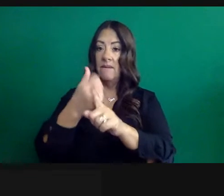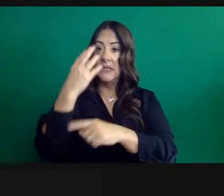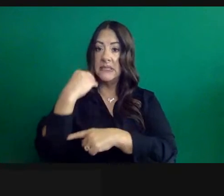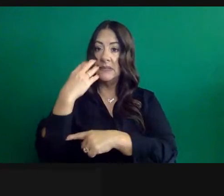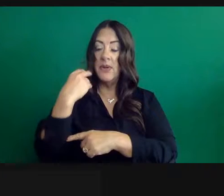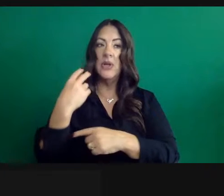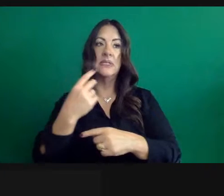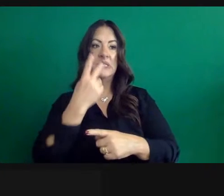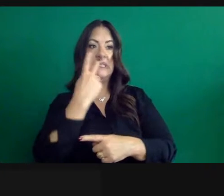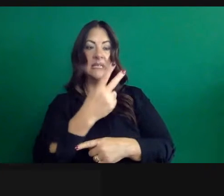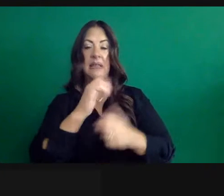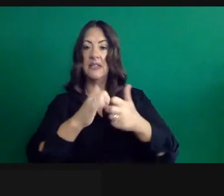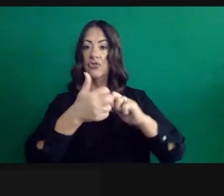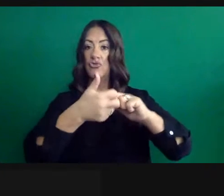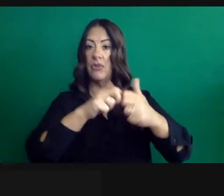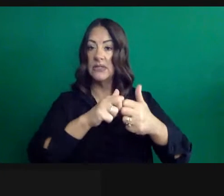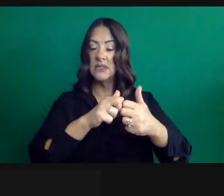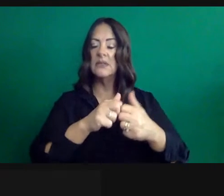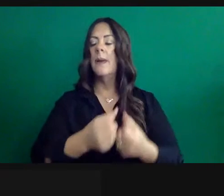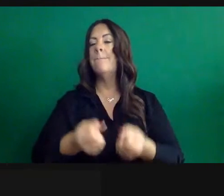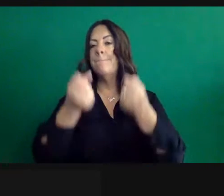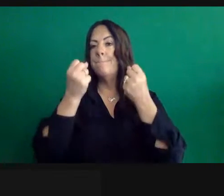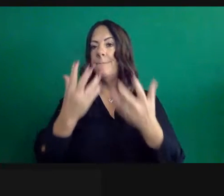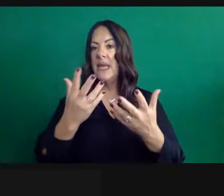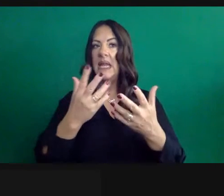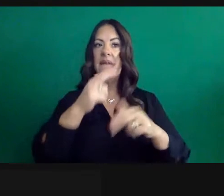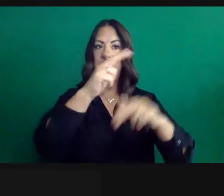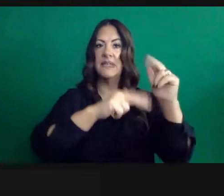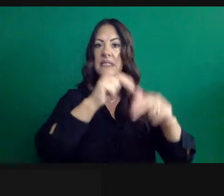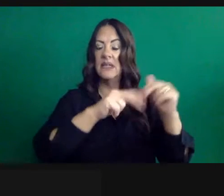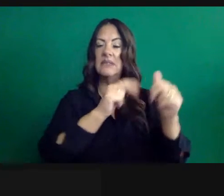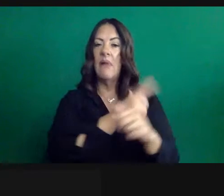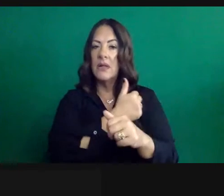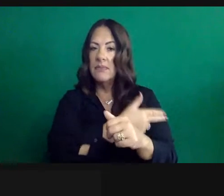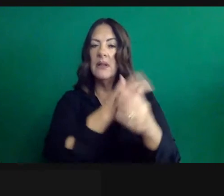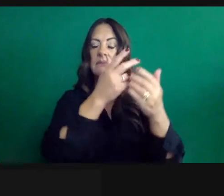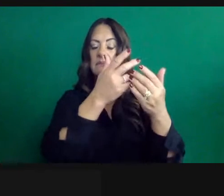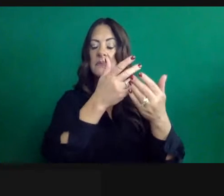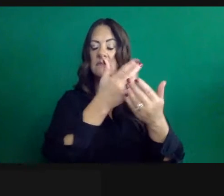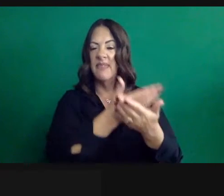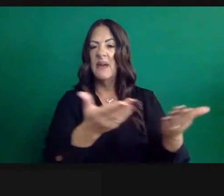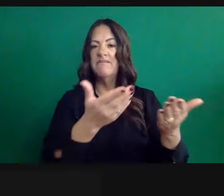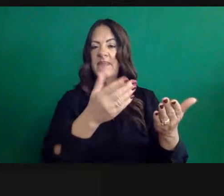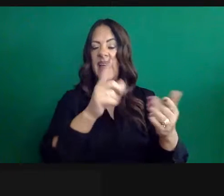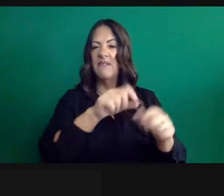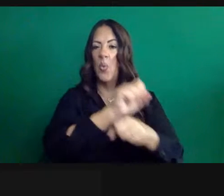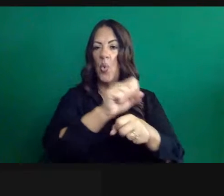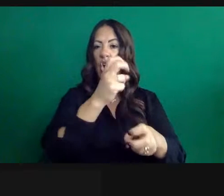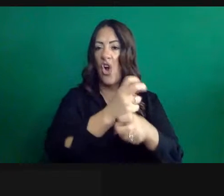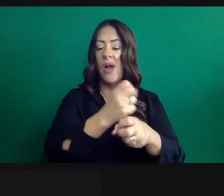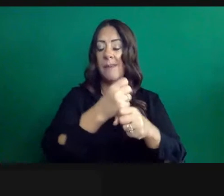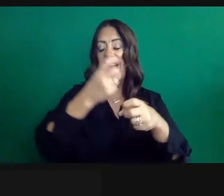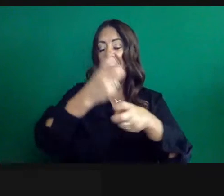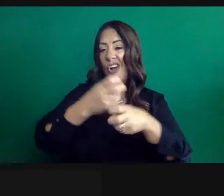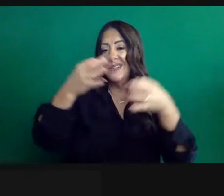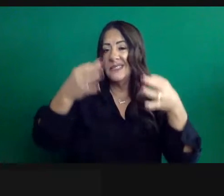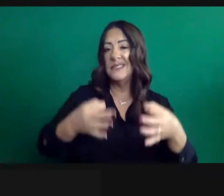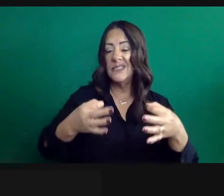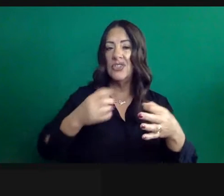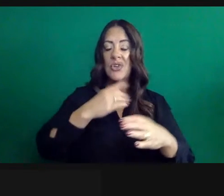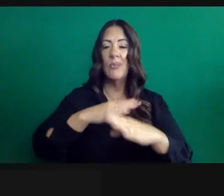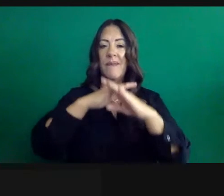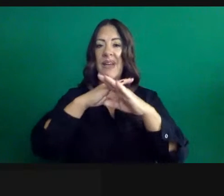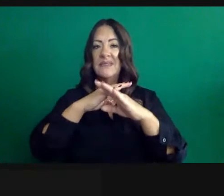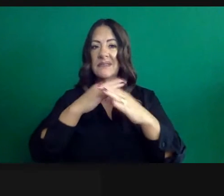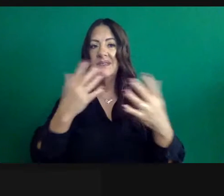this crisis, many facilities are making difficult decisions, working hard to prevent getting